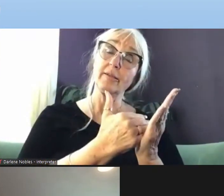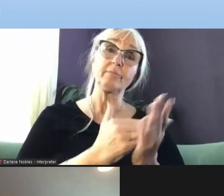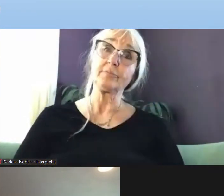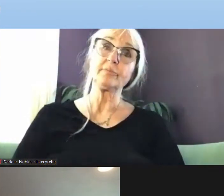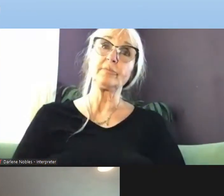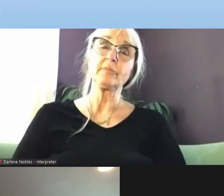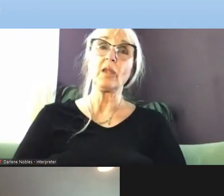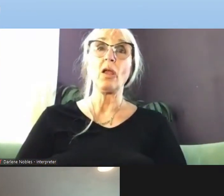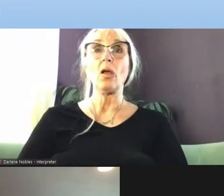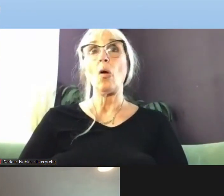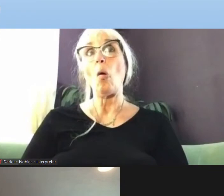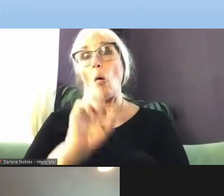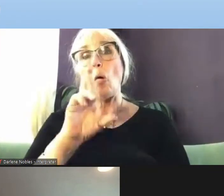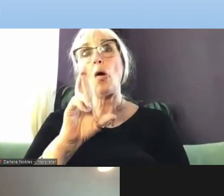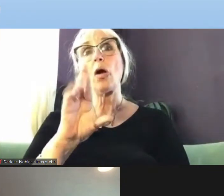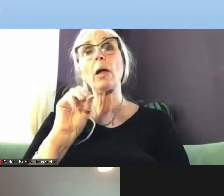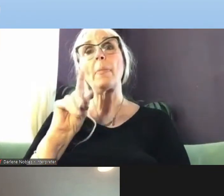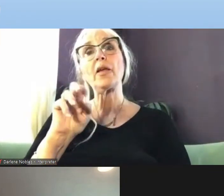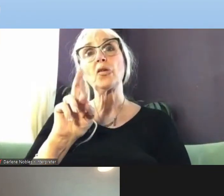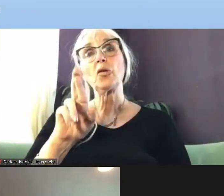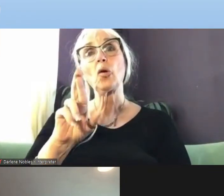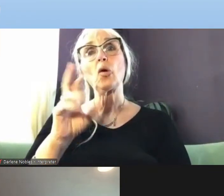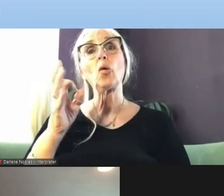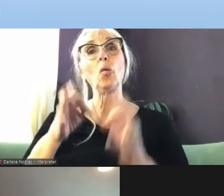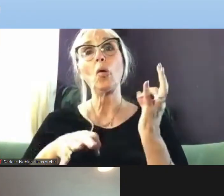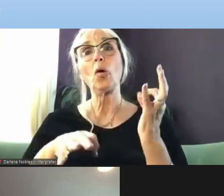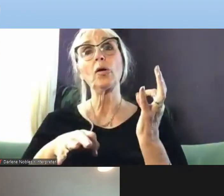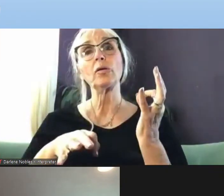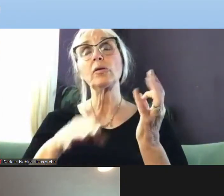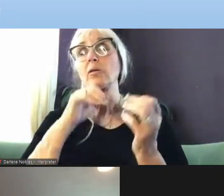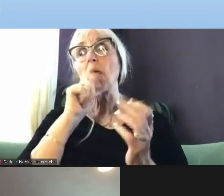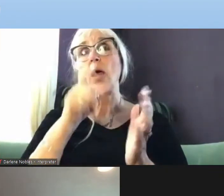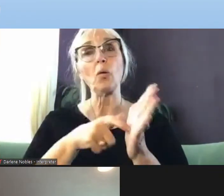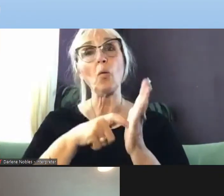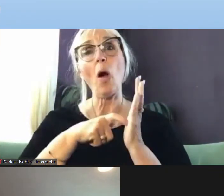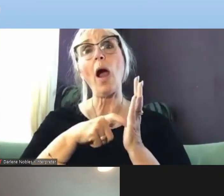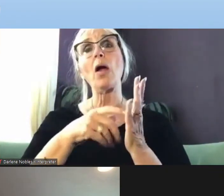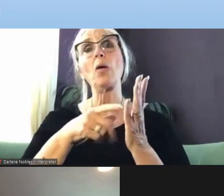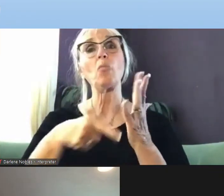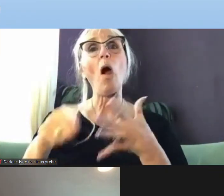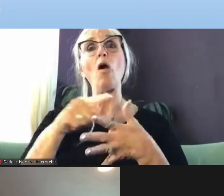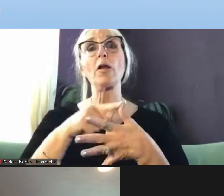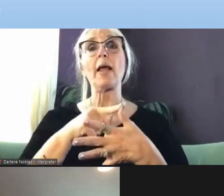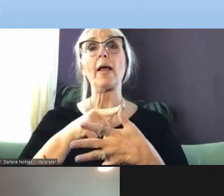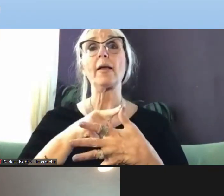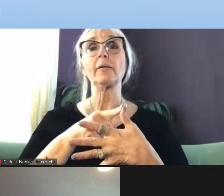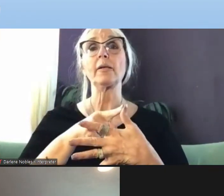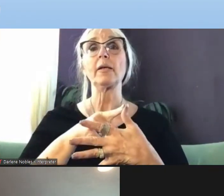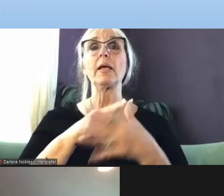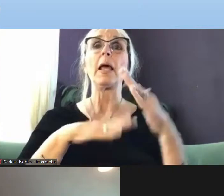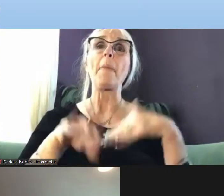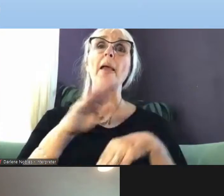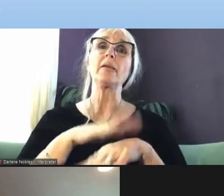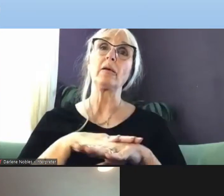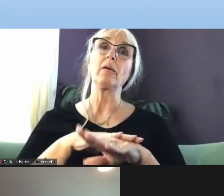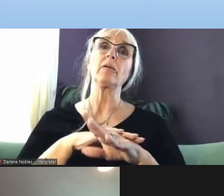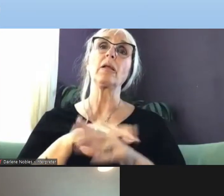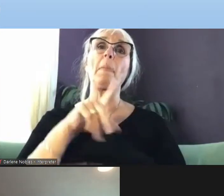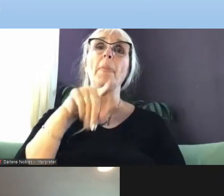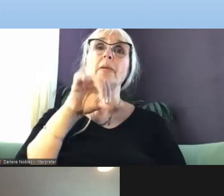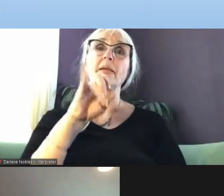the Commissioners Court required to prioritize factors based on their position on this